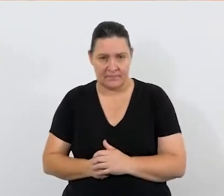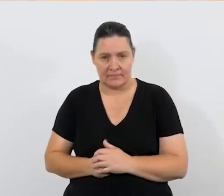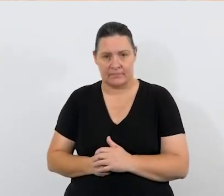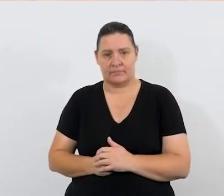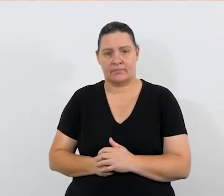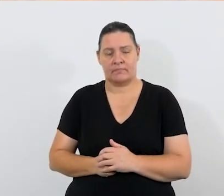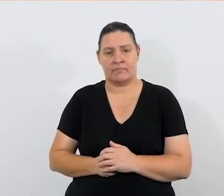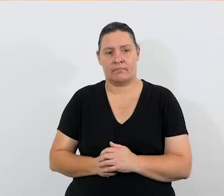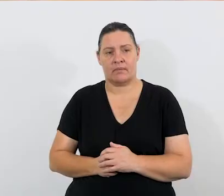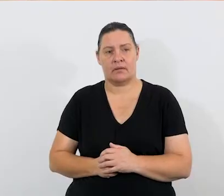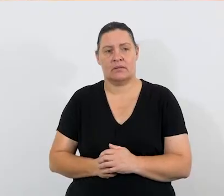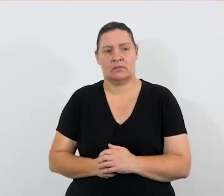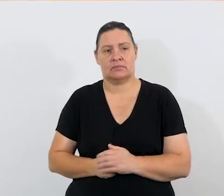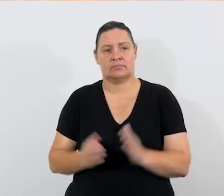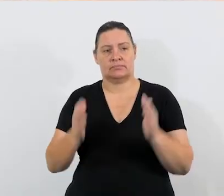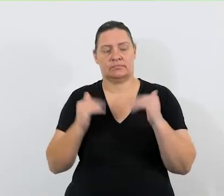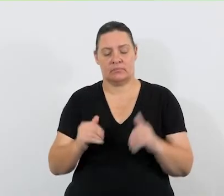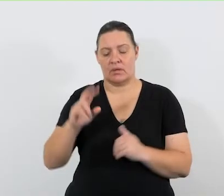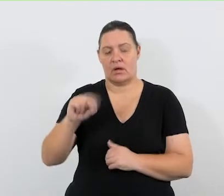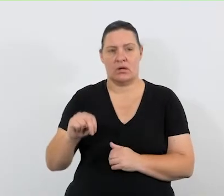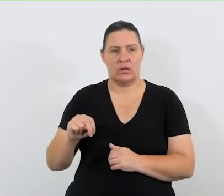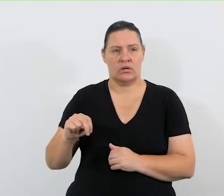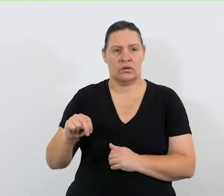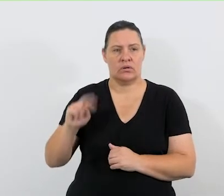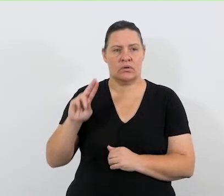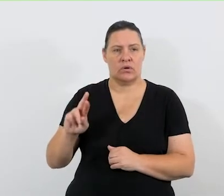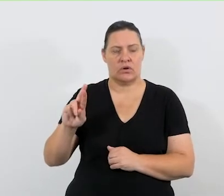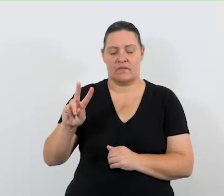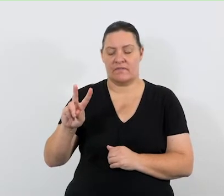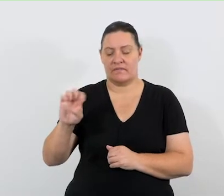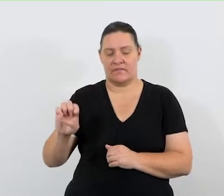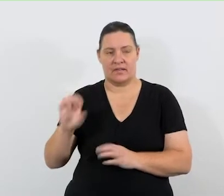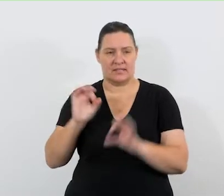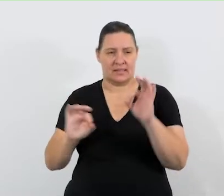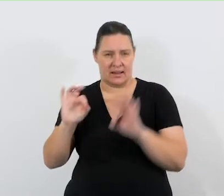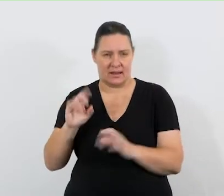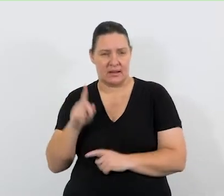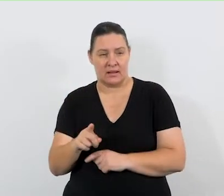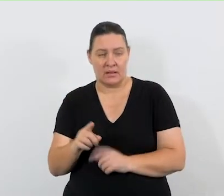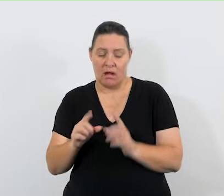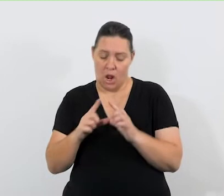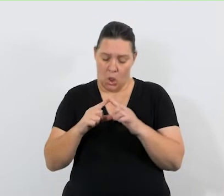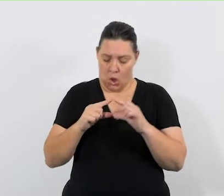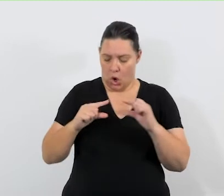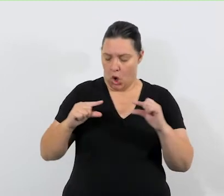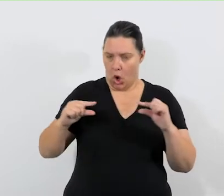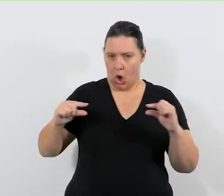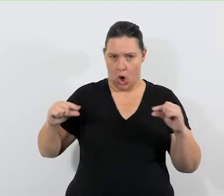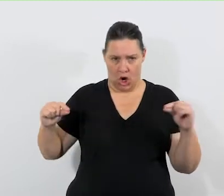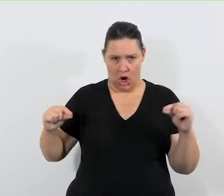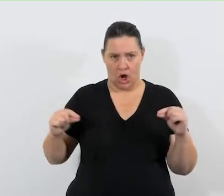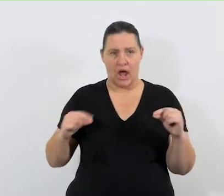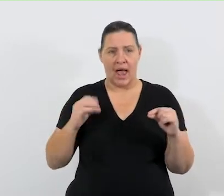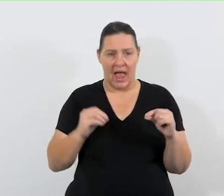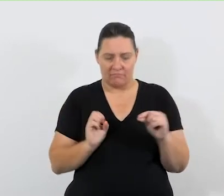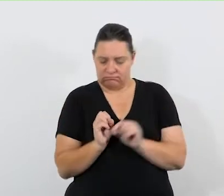muscle cells. Now we are going to move on to nerve cells. Nerve cells are very